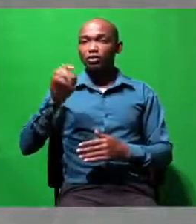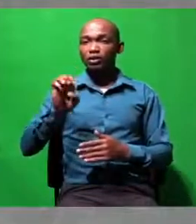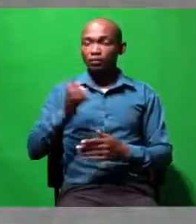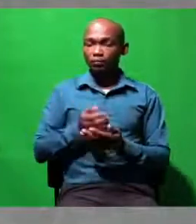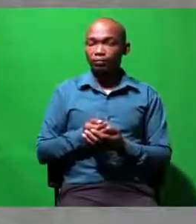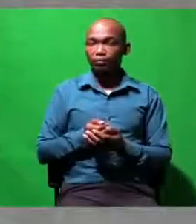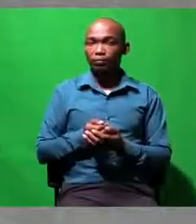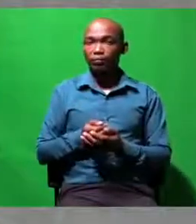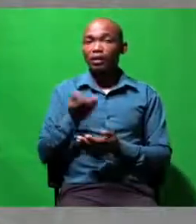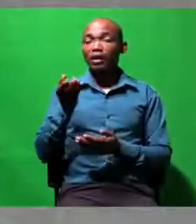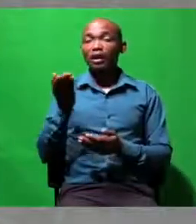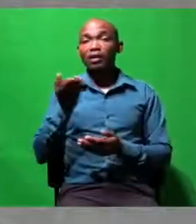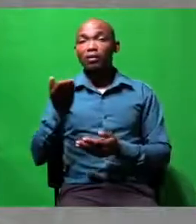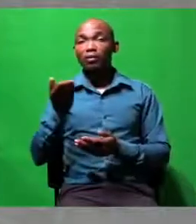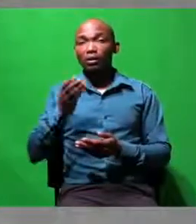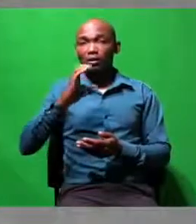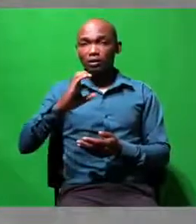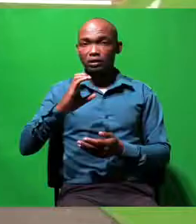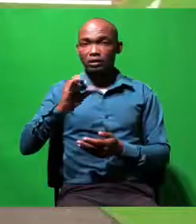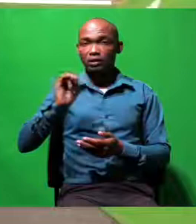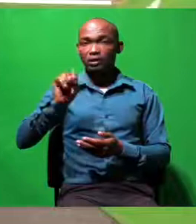is civil